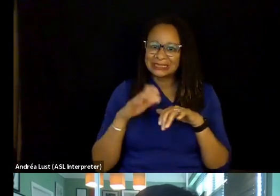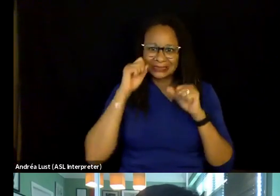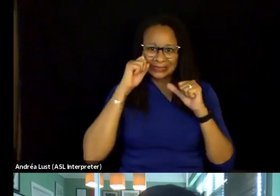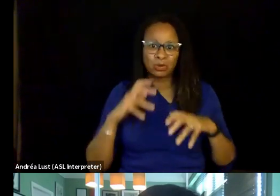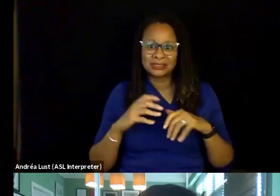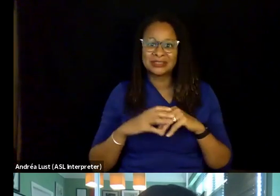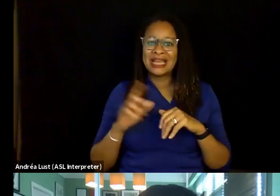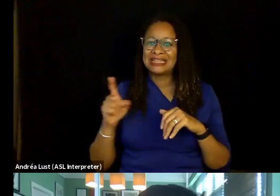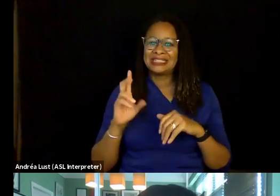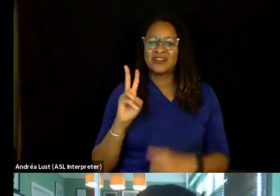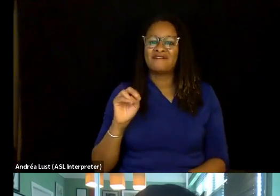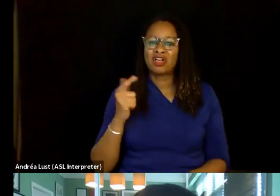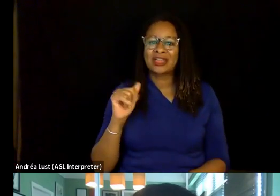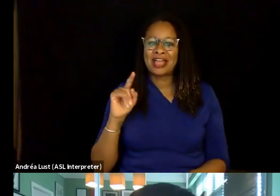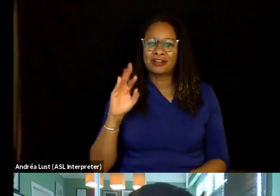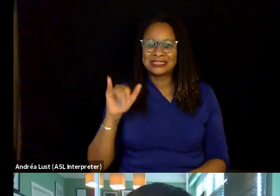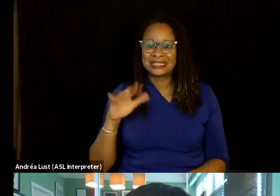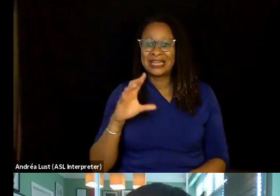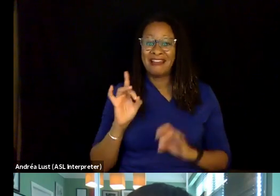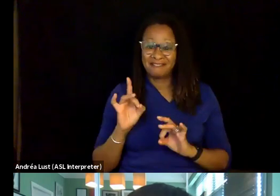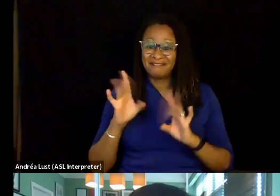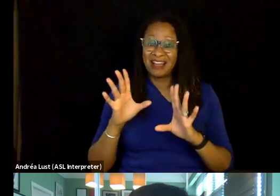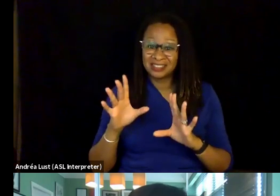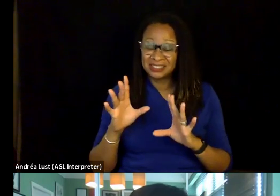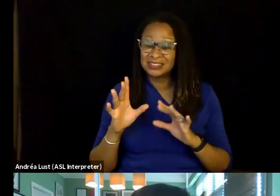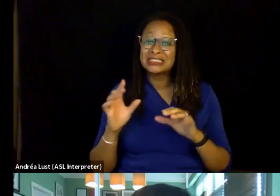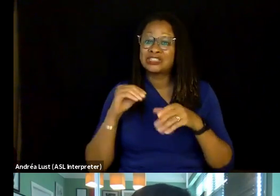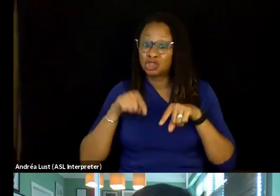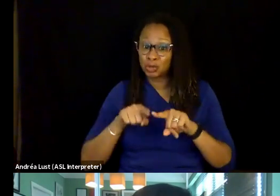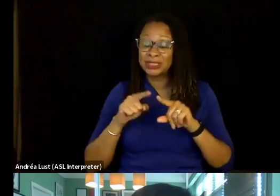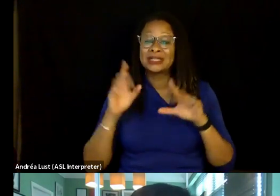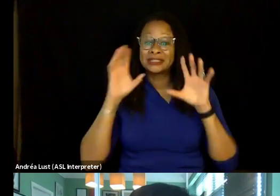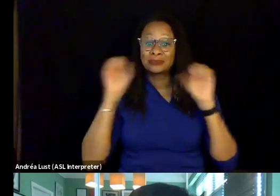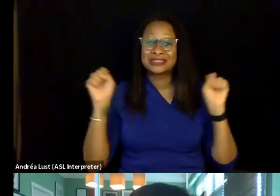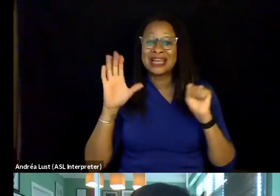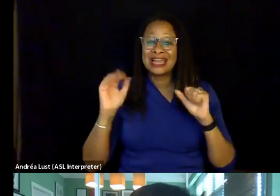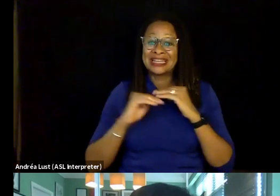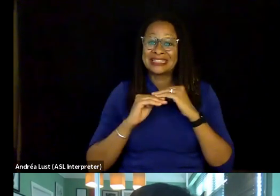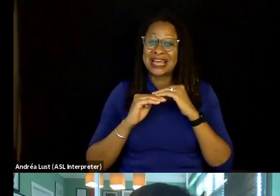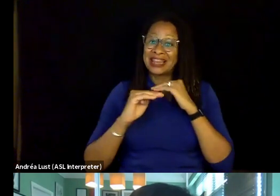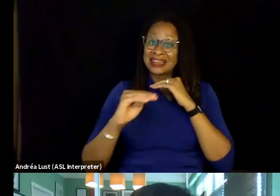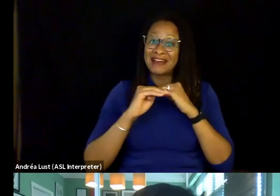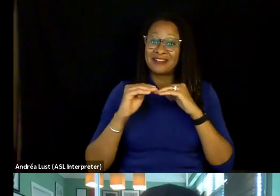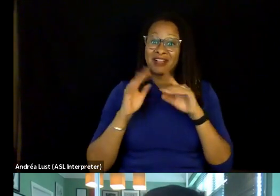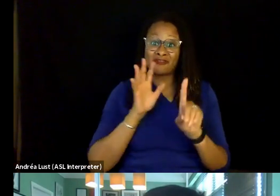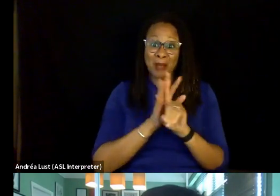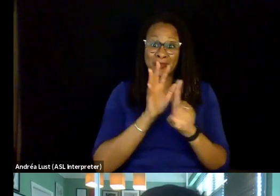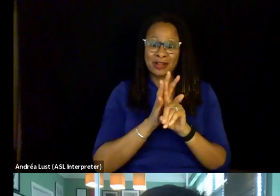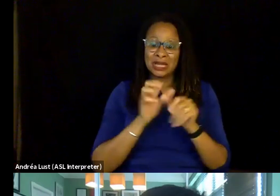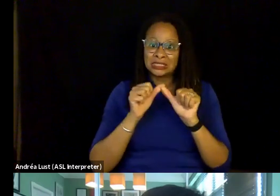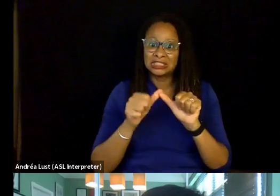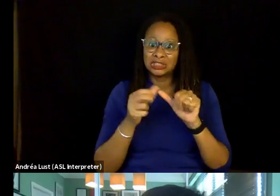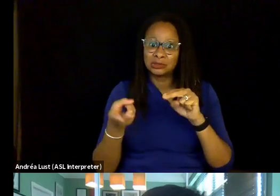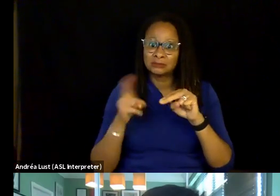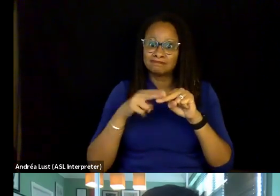say his vulgarity and violence-laced presidency, that his level of popularity continues to rise even amid the